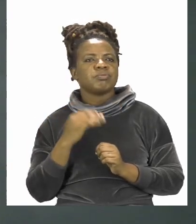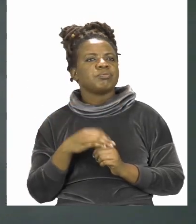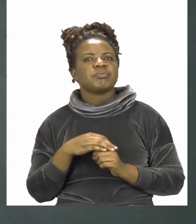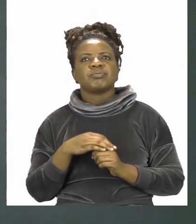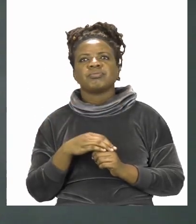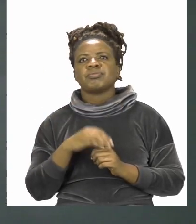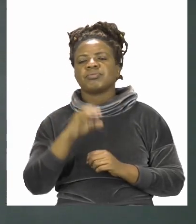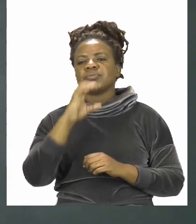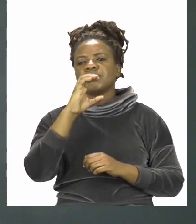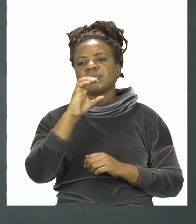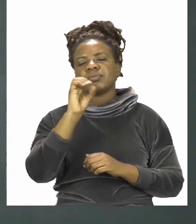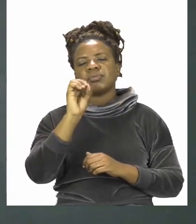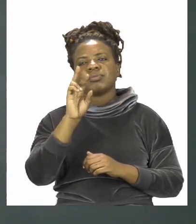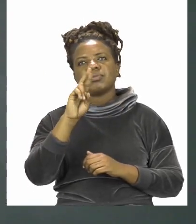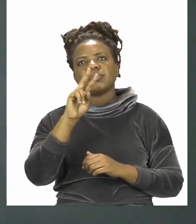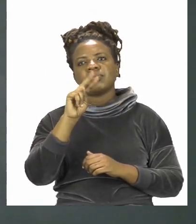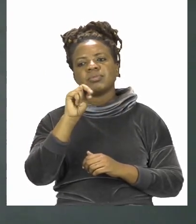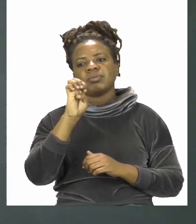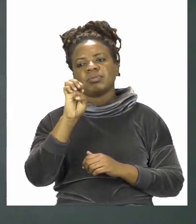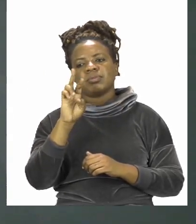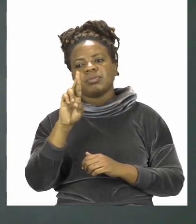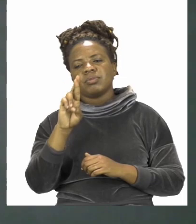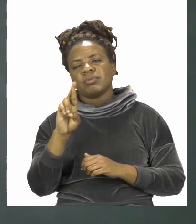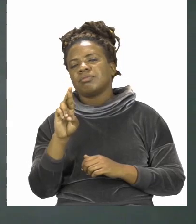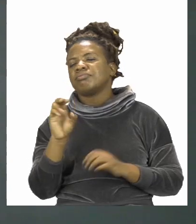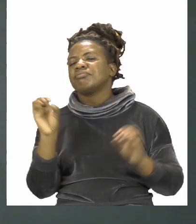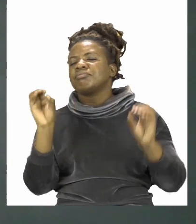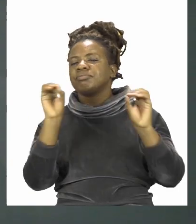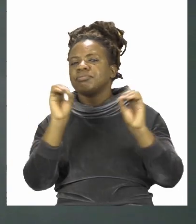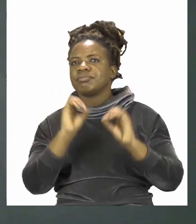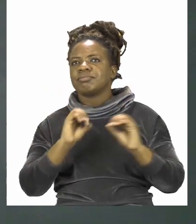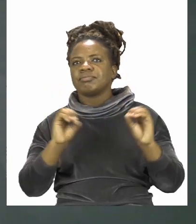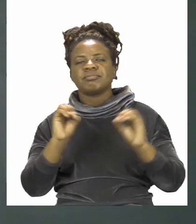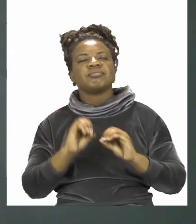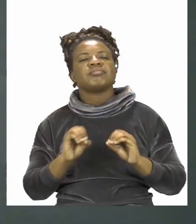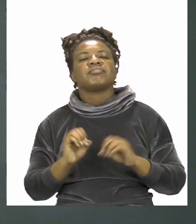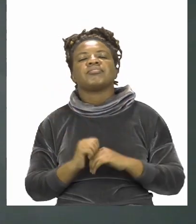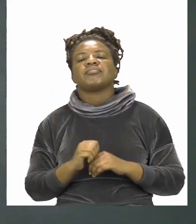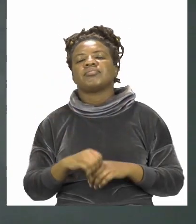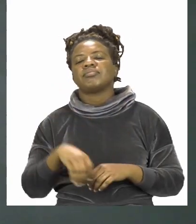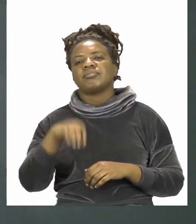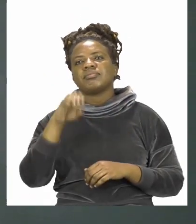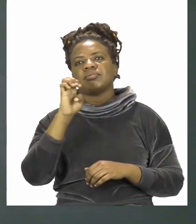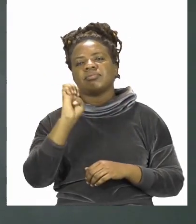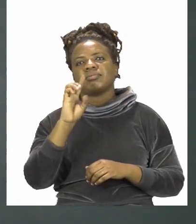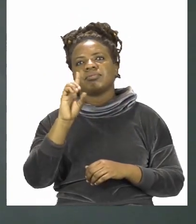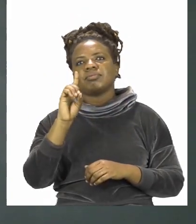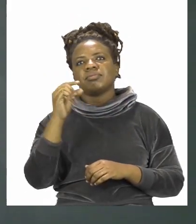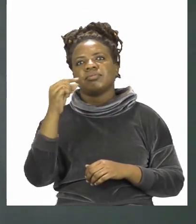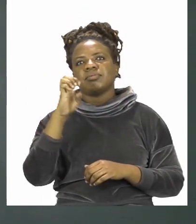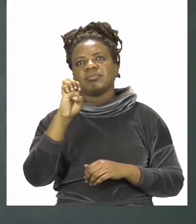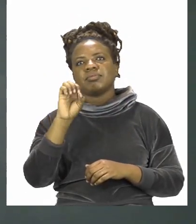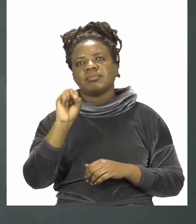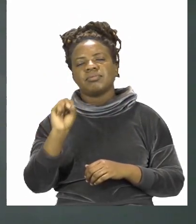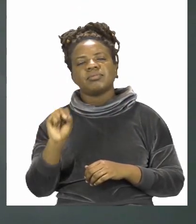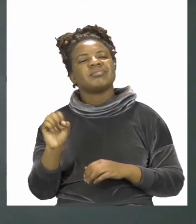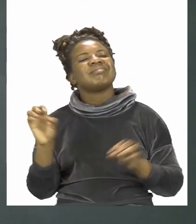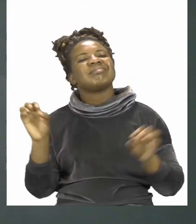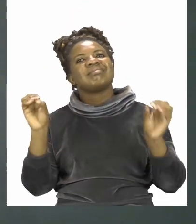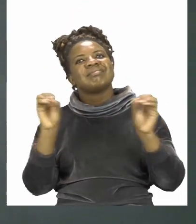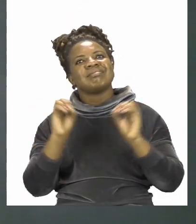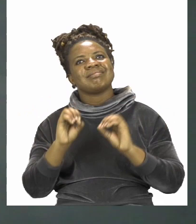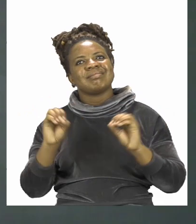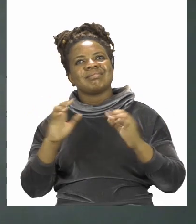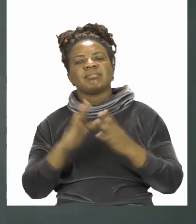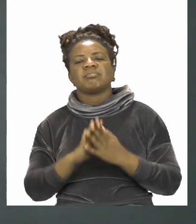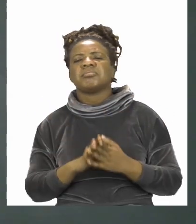and no edges as well. So if you see this one, it can remind you of something that we use to throw